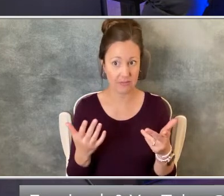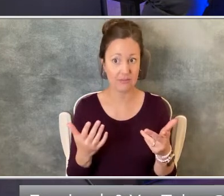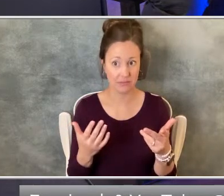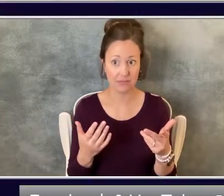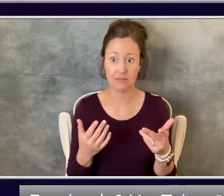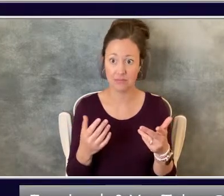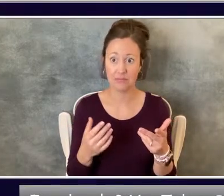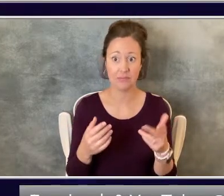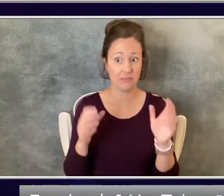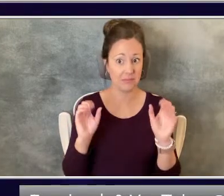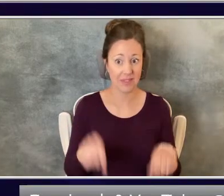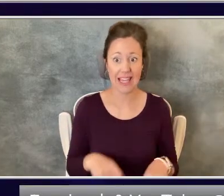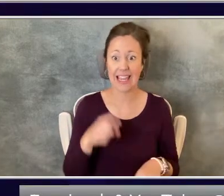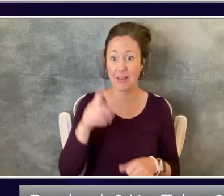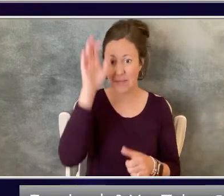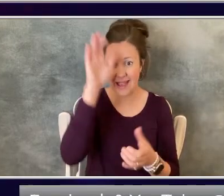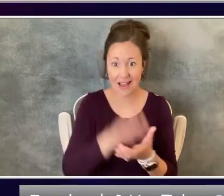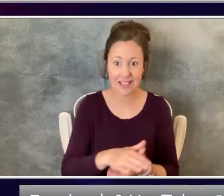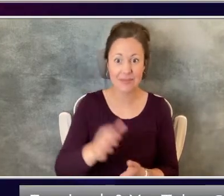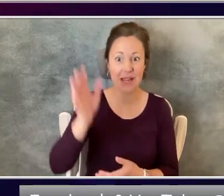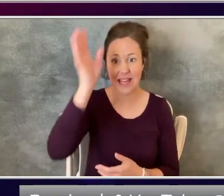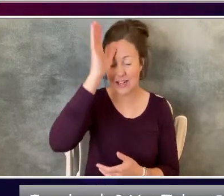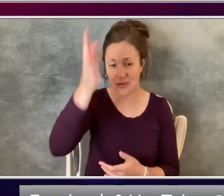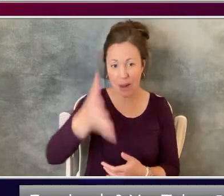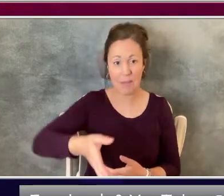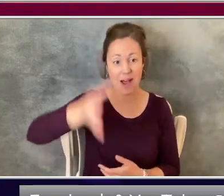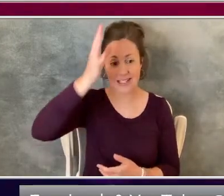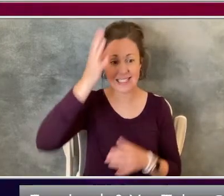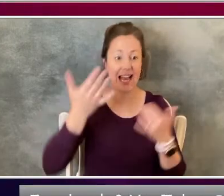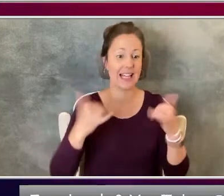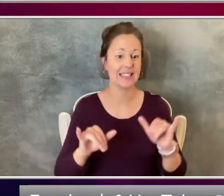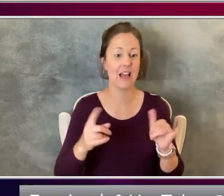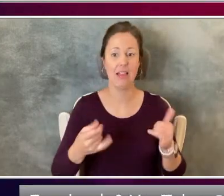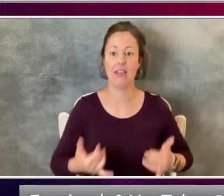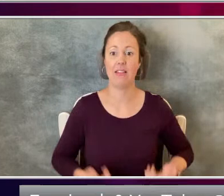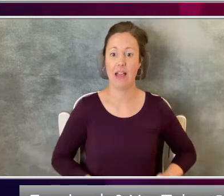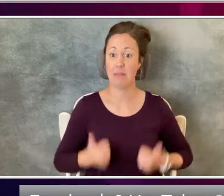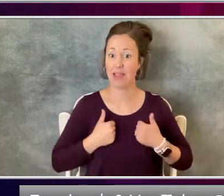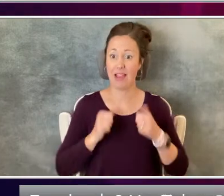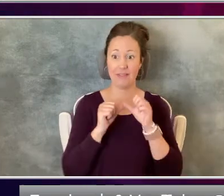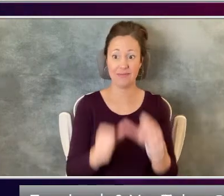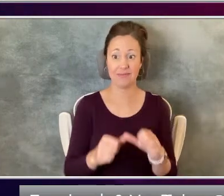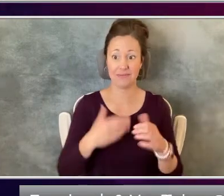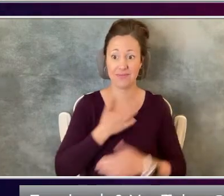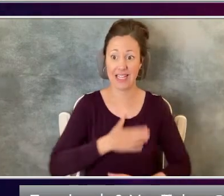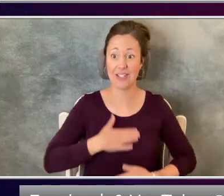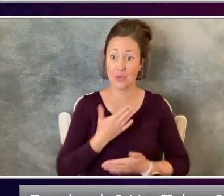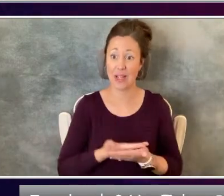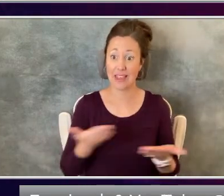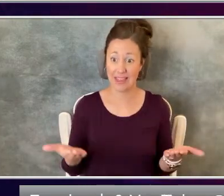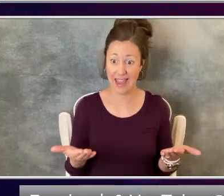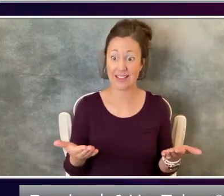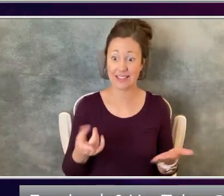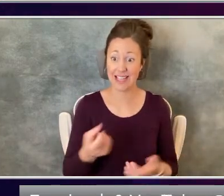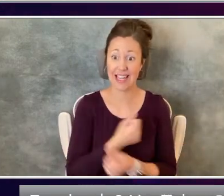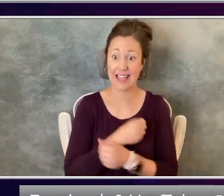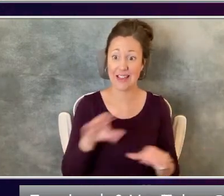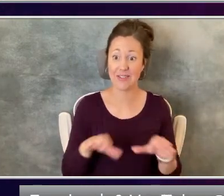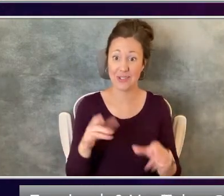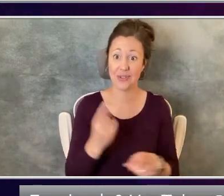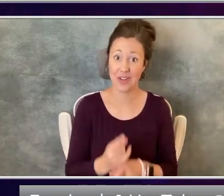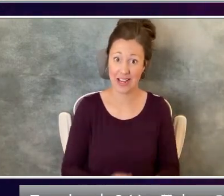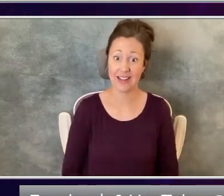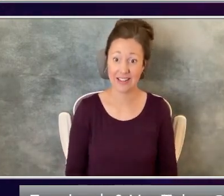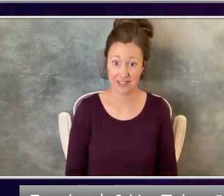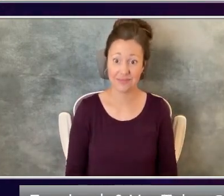a husband, a grandfather, a dad, and keep living his life and enjoying doing the things that Gene loves doing. That's